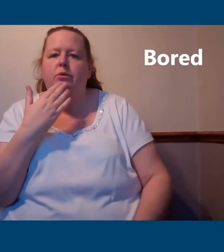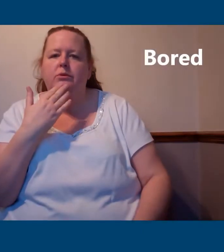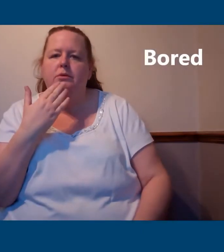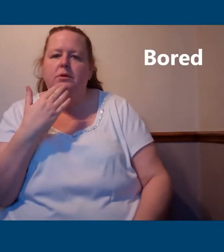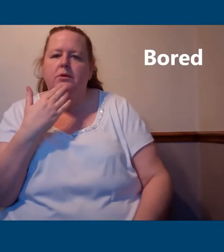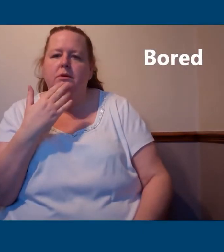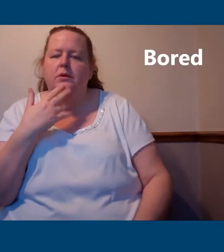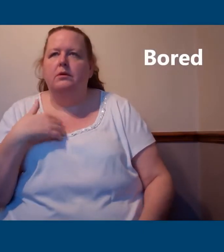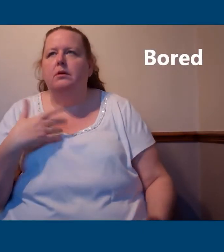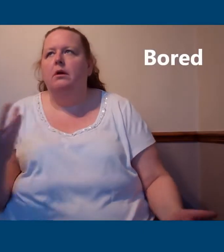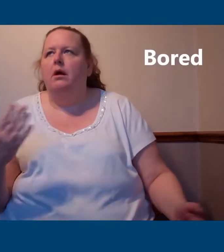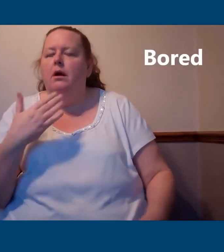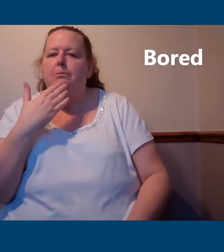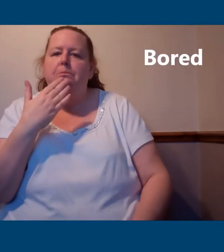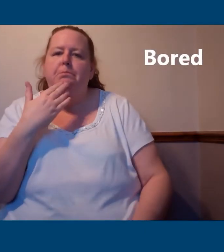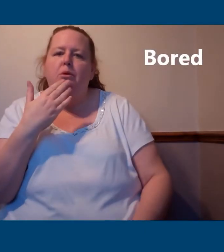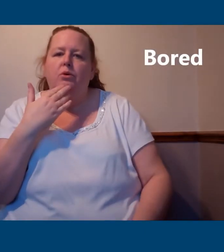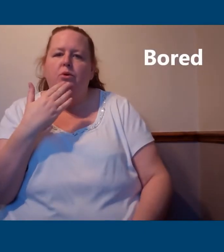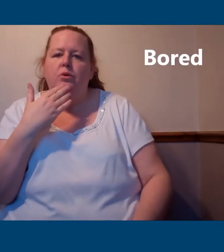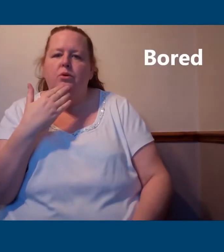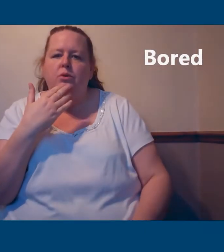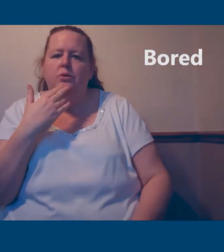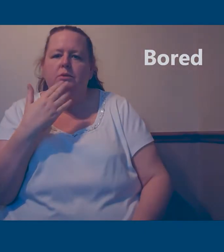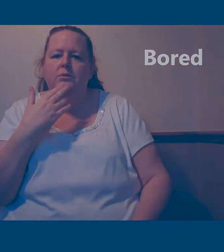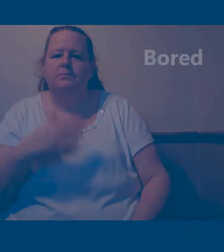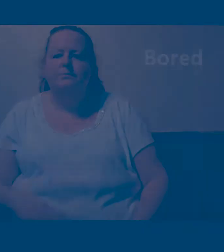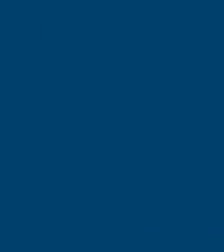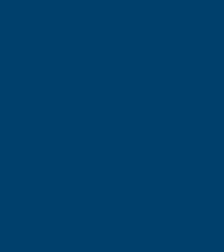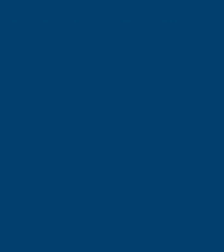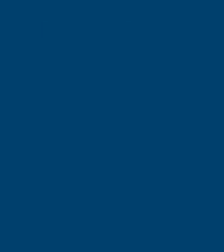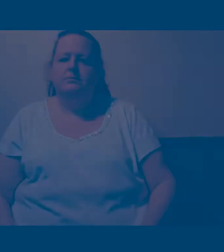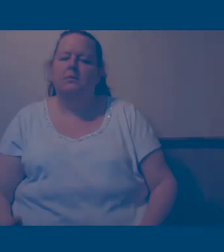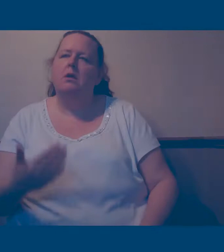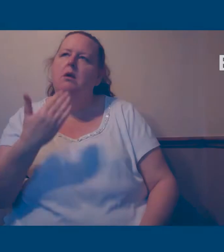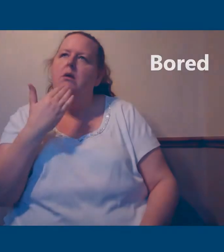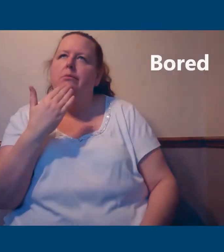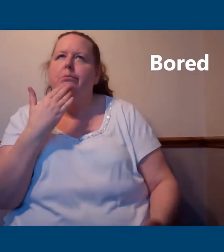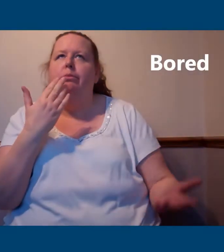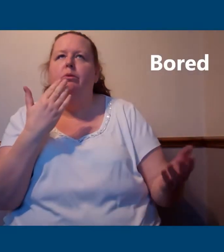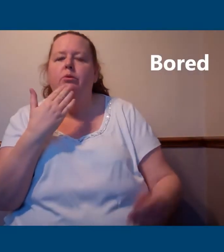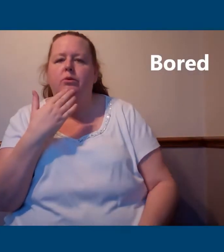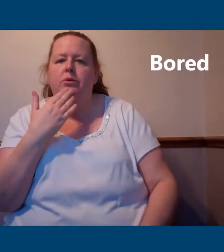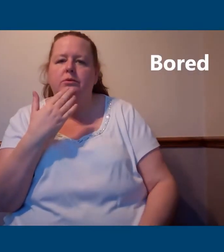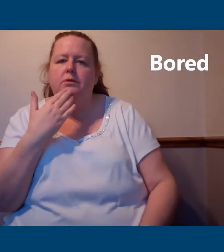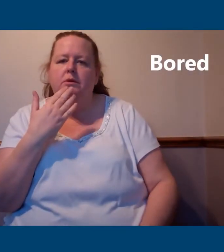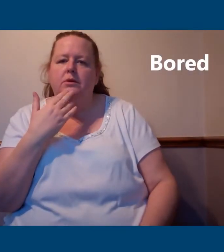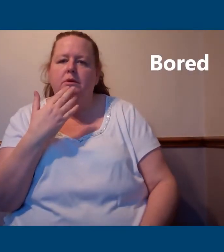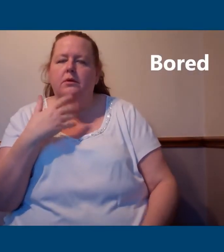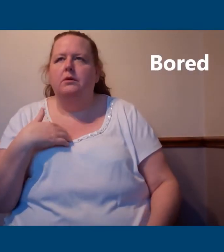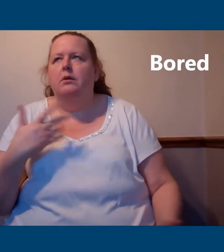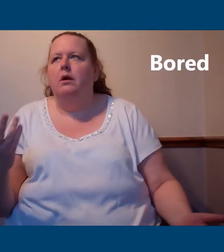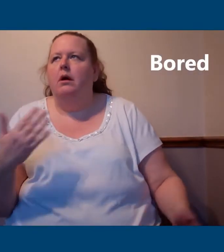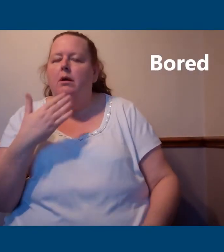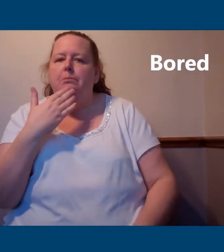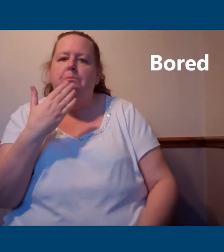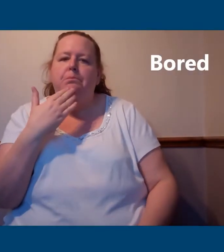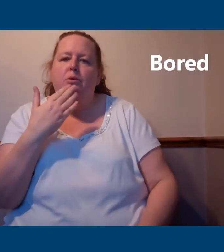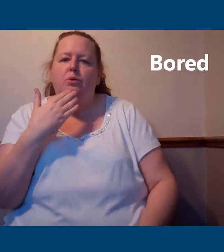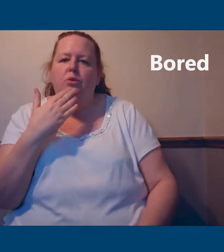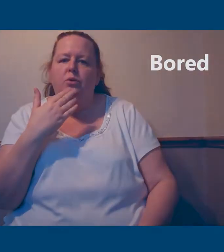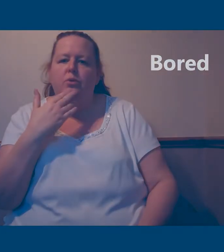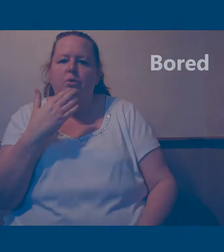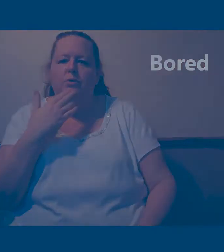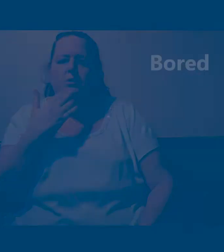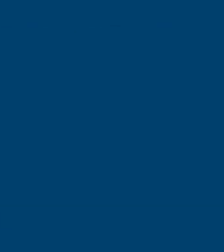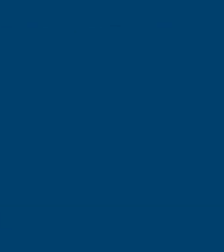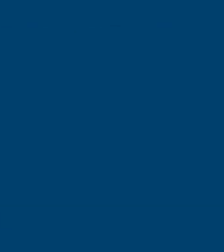out, and I think for 3 times since, in fact, I know it's been 3 times because I remember all of those dinners very, very vividly